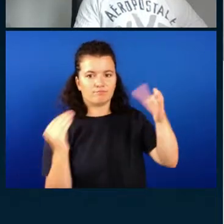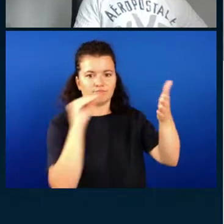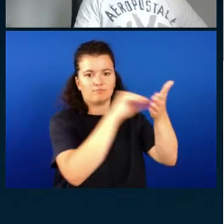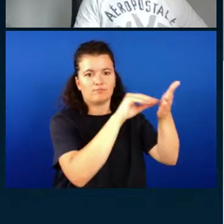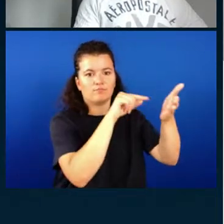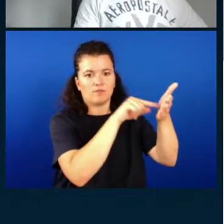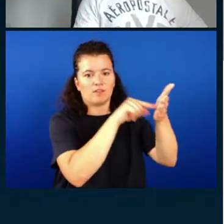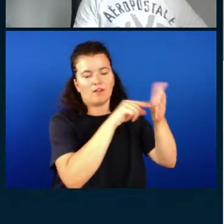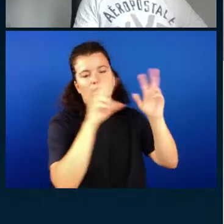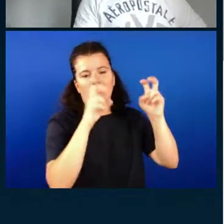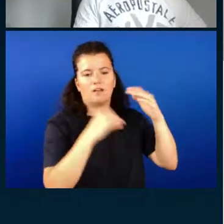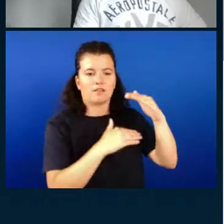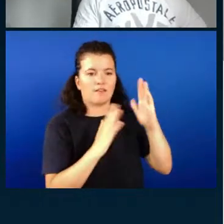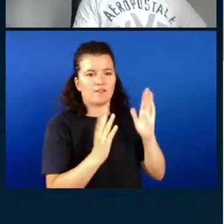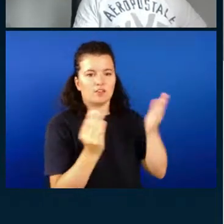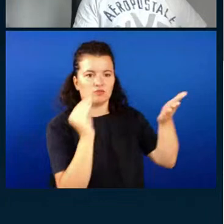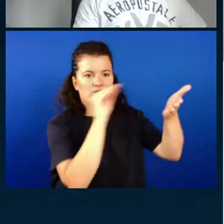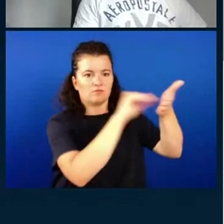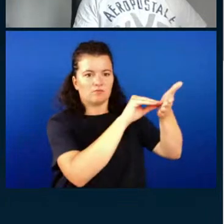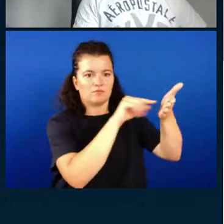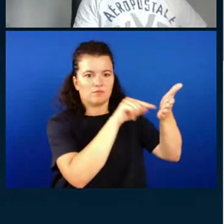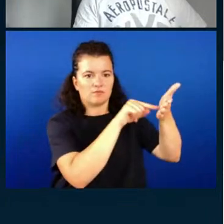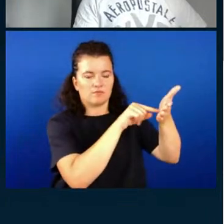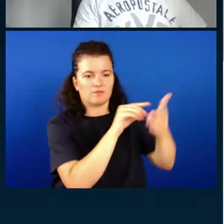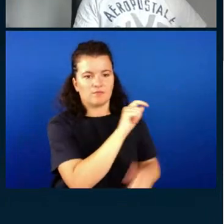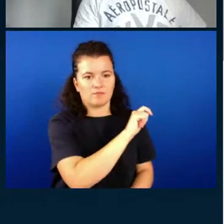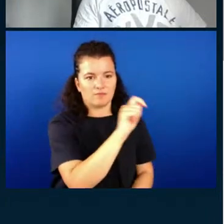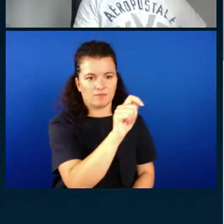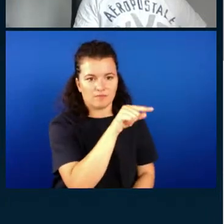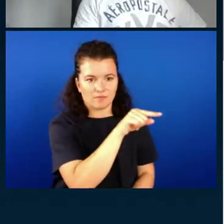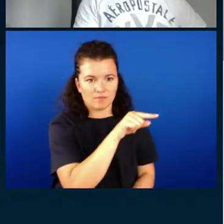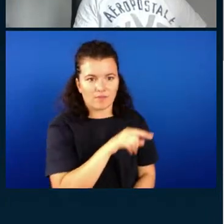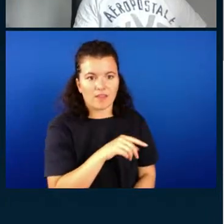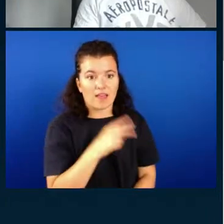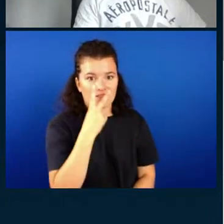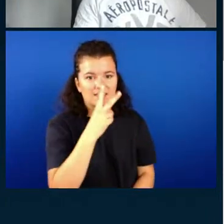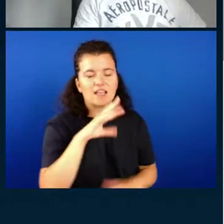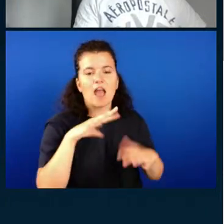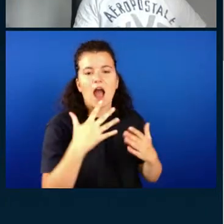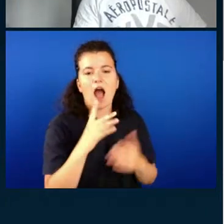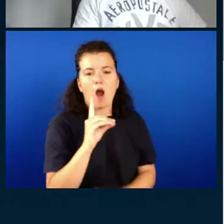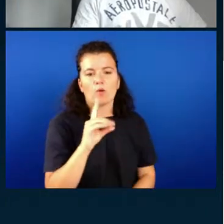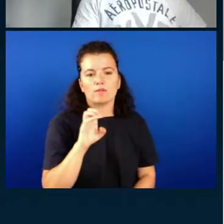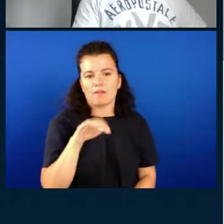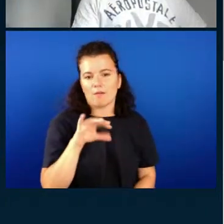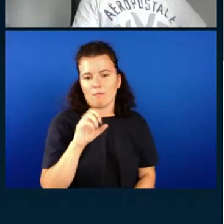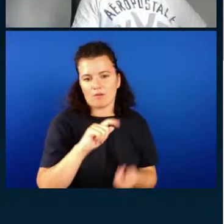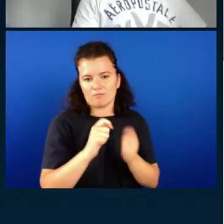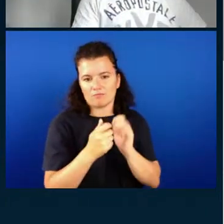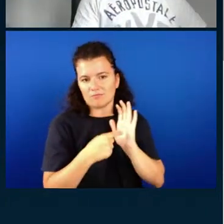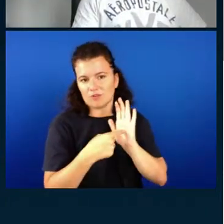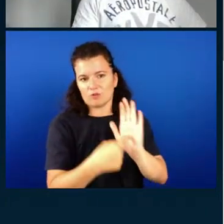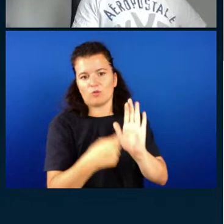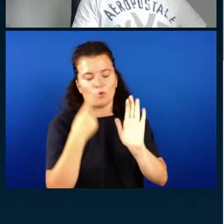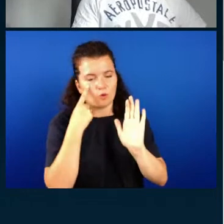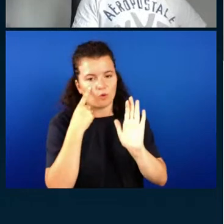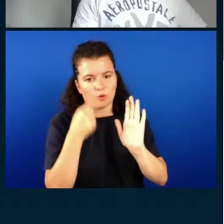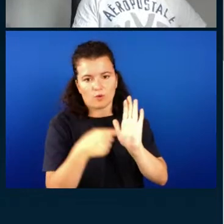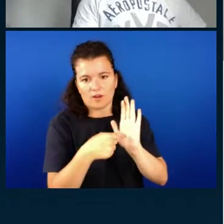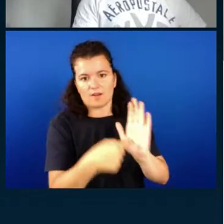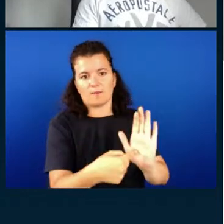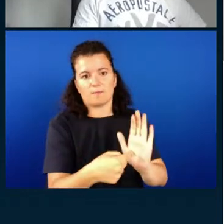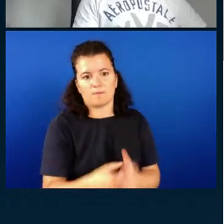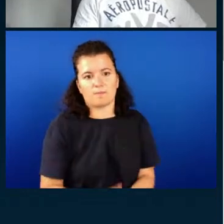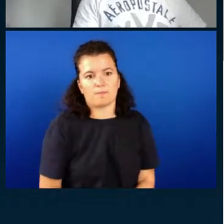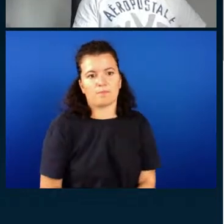now. I'll show you what our demo would be and what we would be writing code for. And there's an agent where